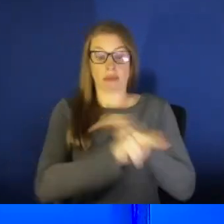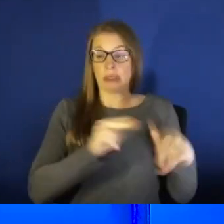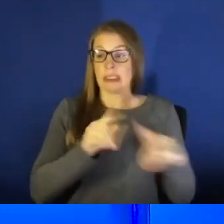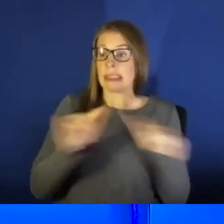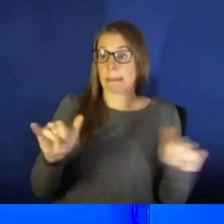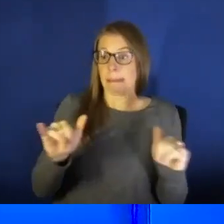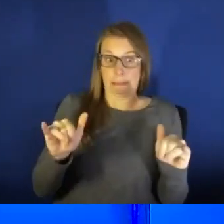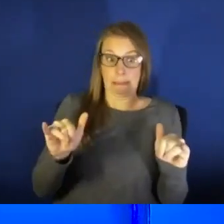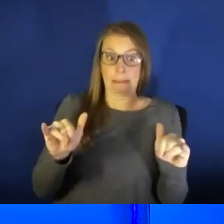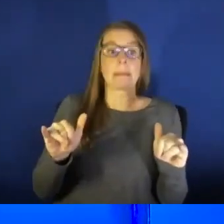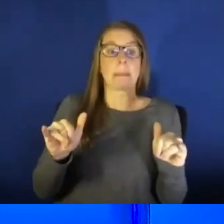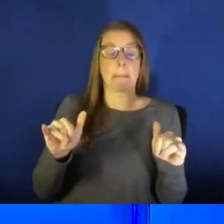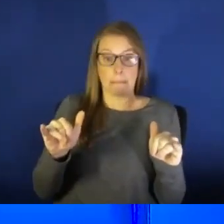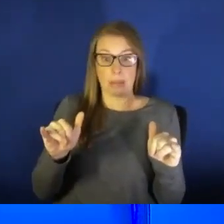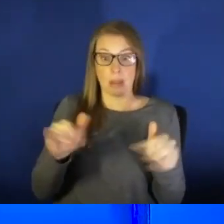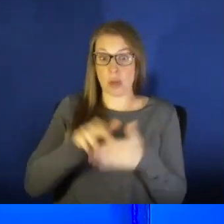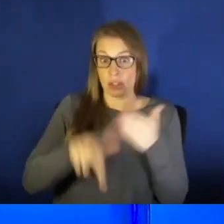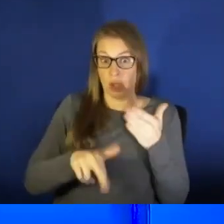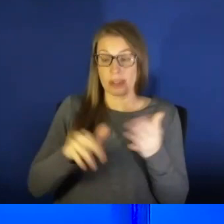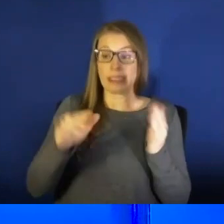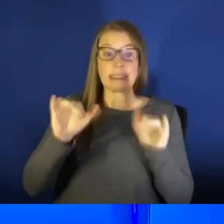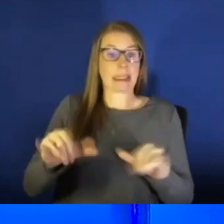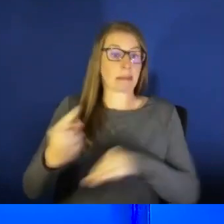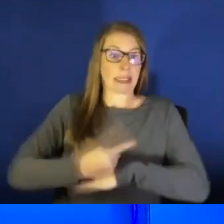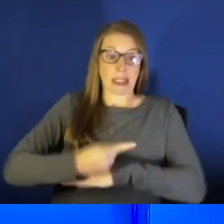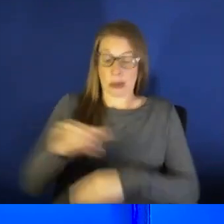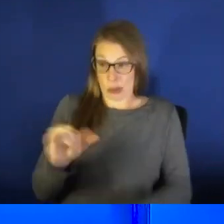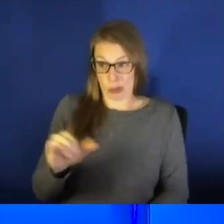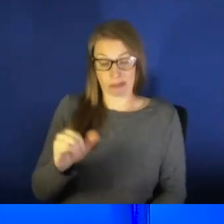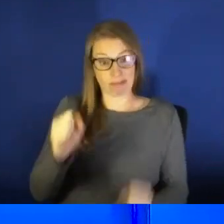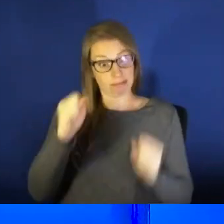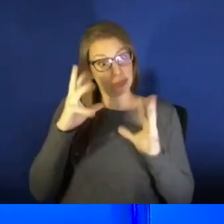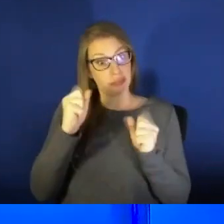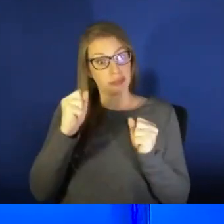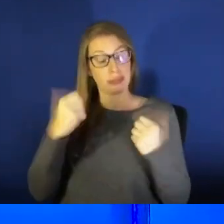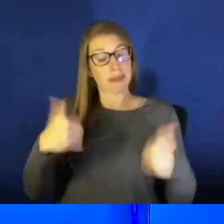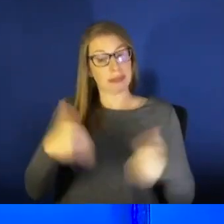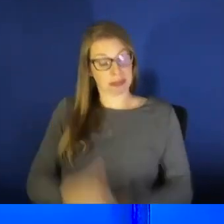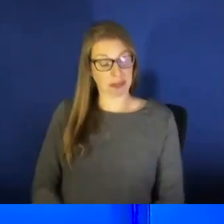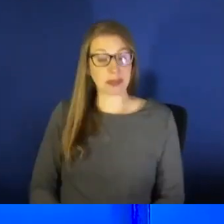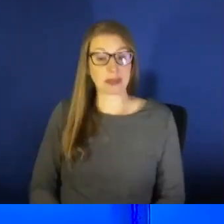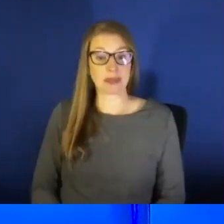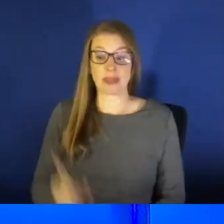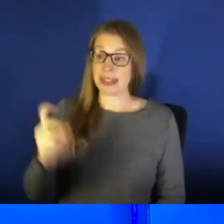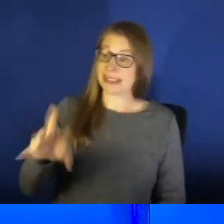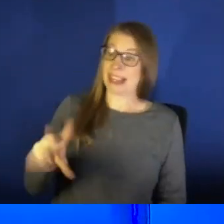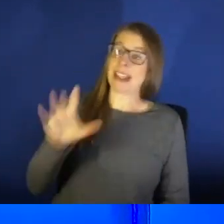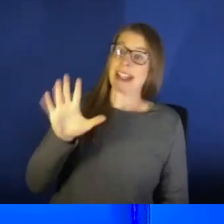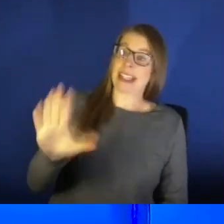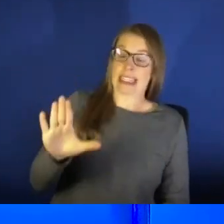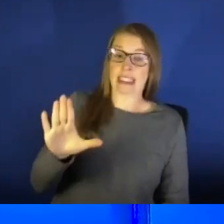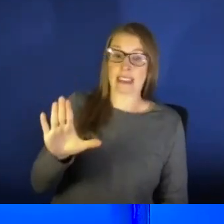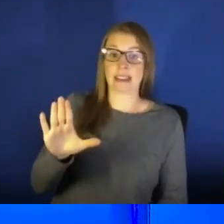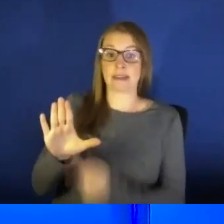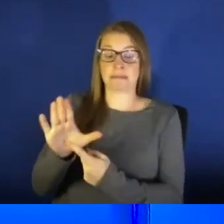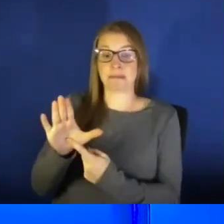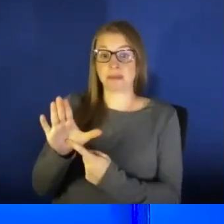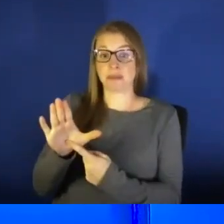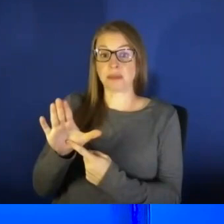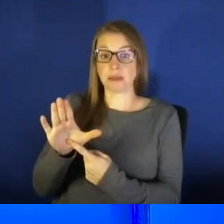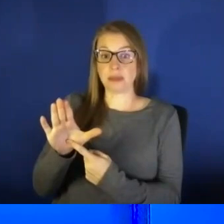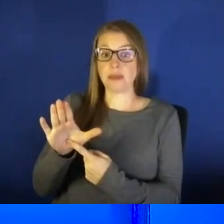we'll get your results that same day as well, which is pretty phenomenal. And then with David specifically, he'll qualify for the